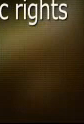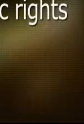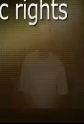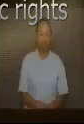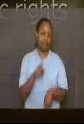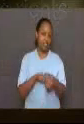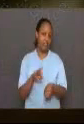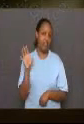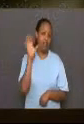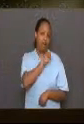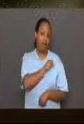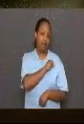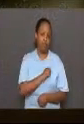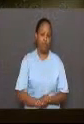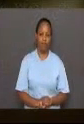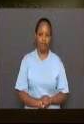Time's up.